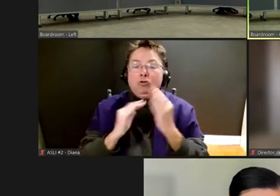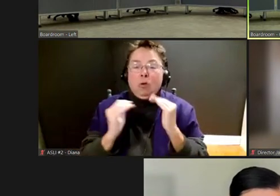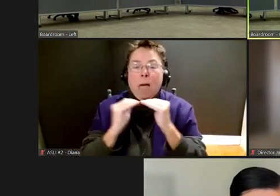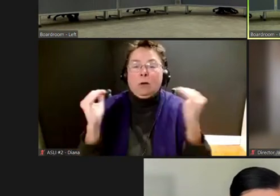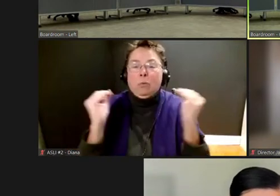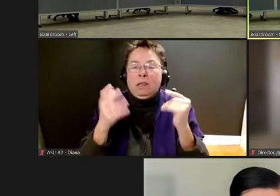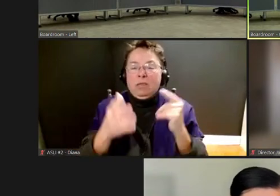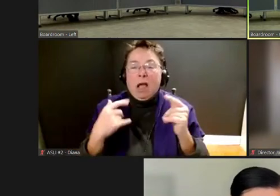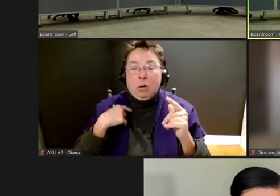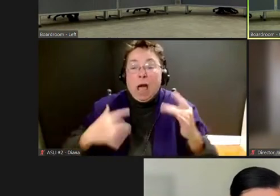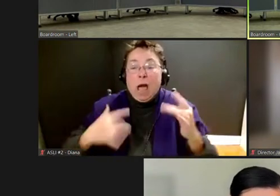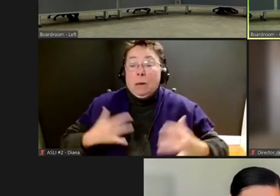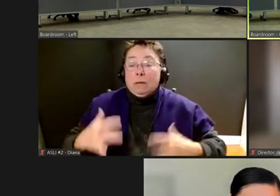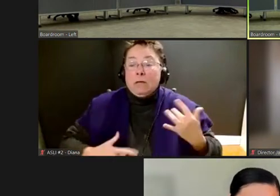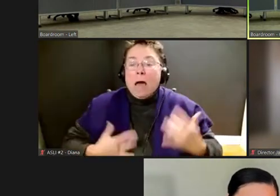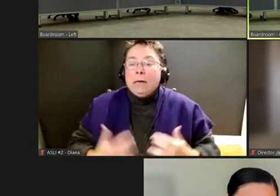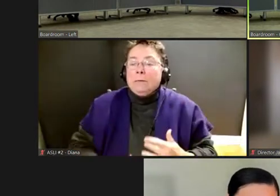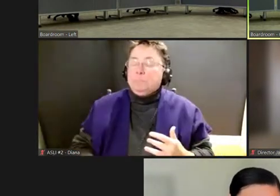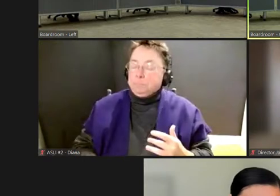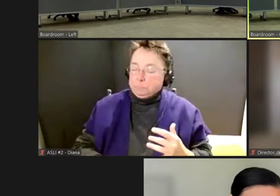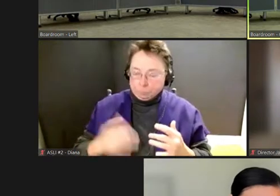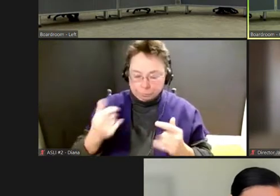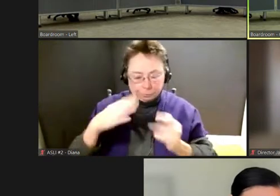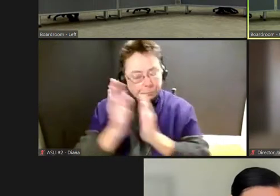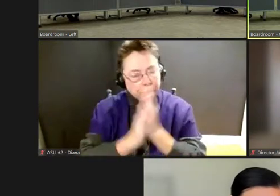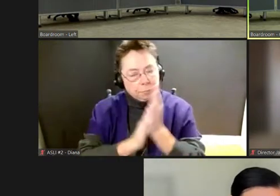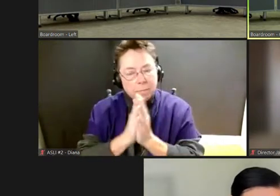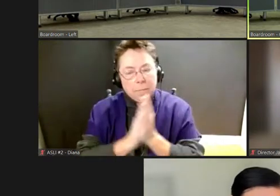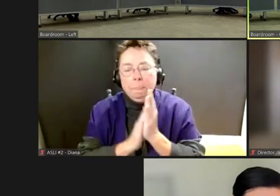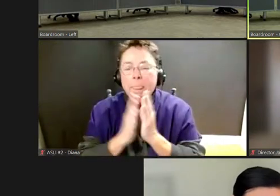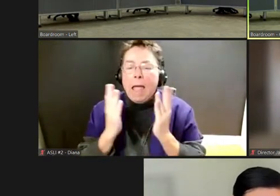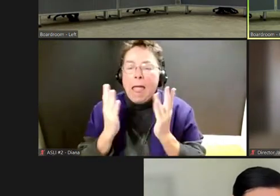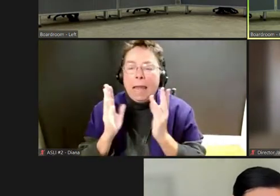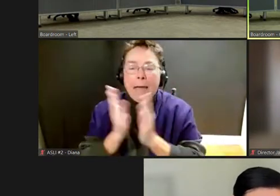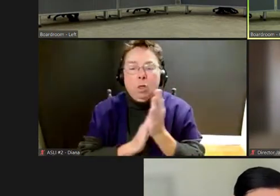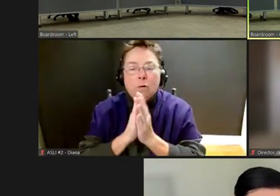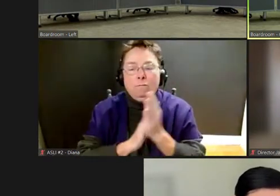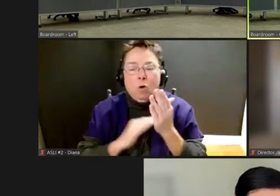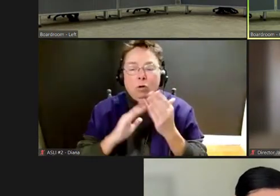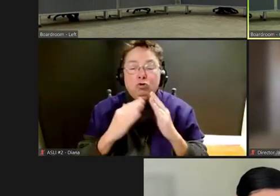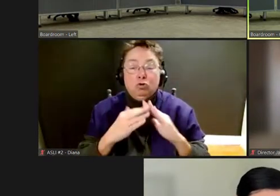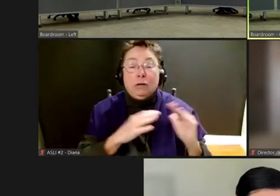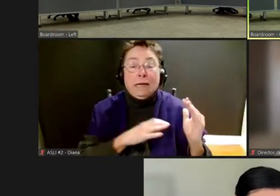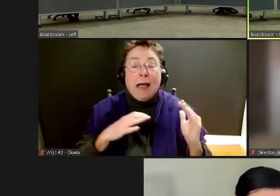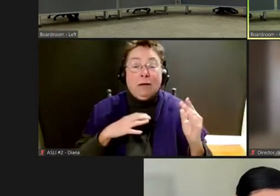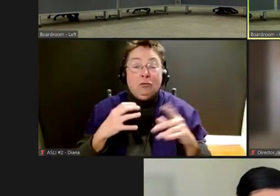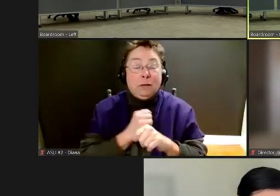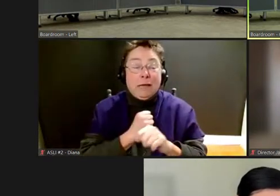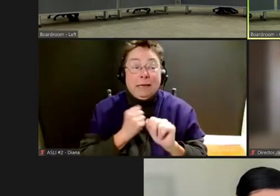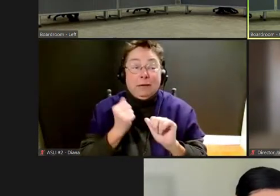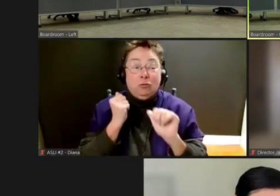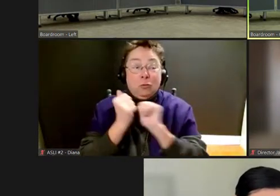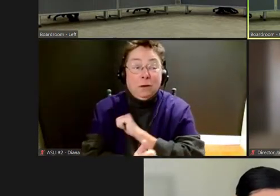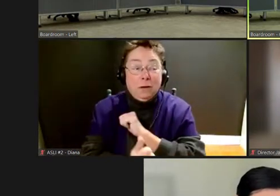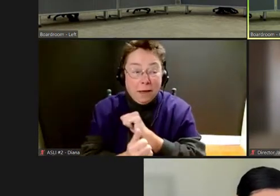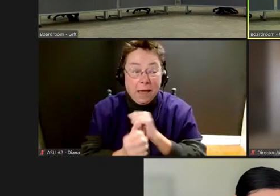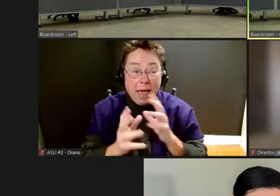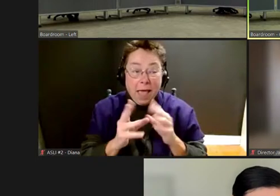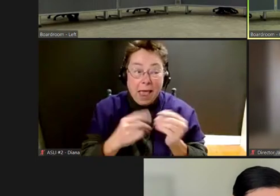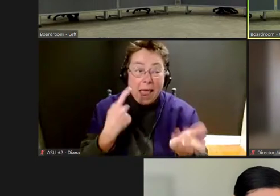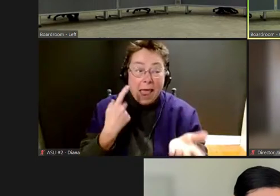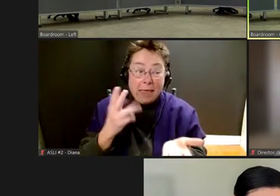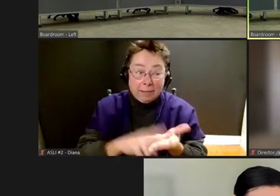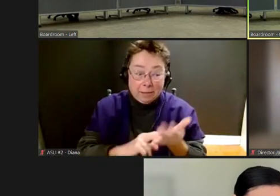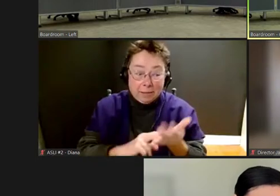I'm excited about it. And I'm looking forward to the City Council receiving the ordinance and signing